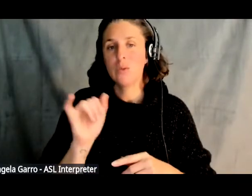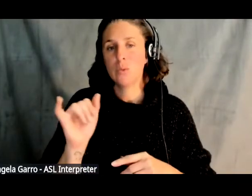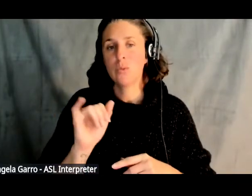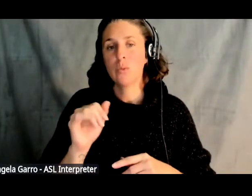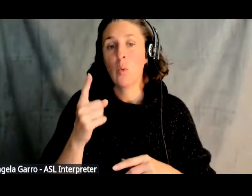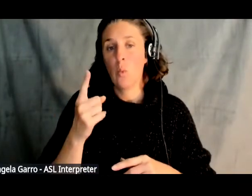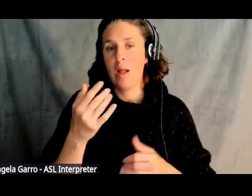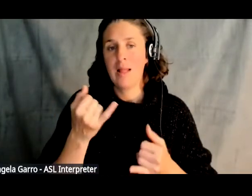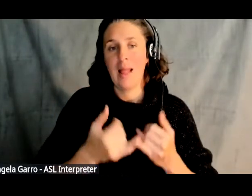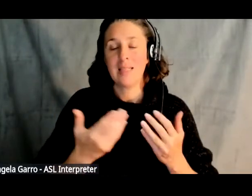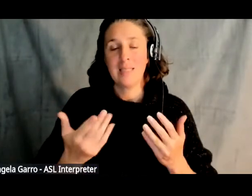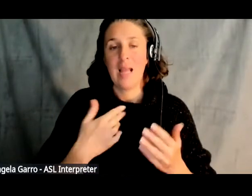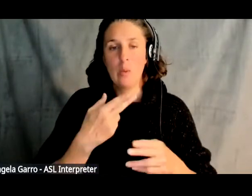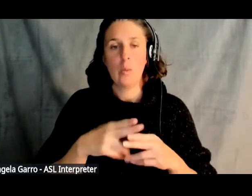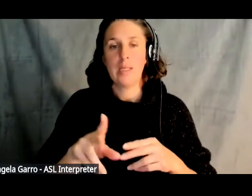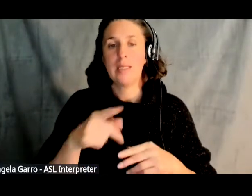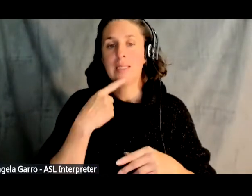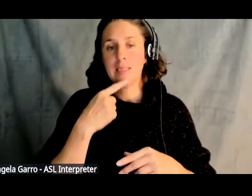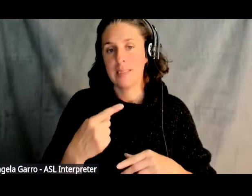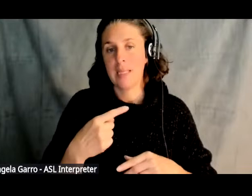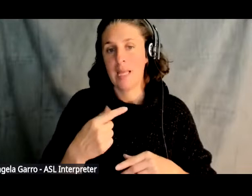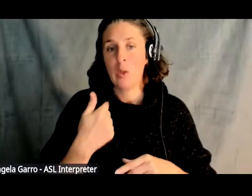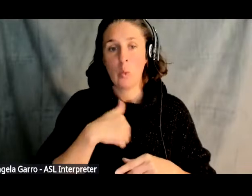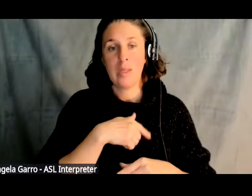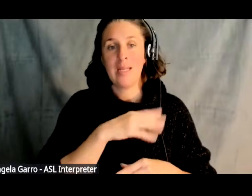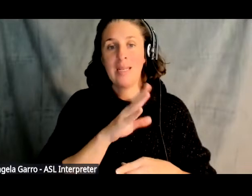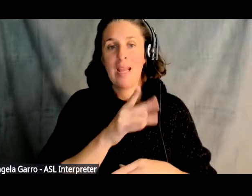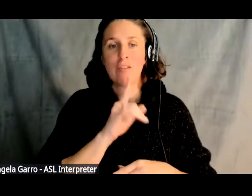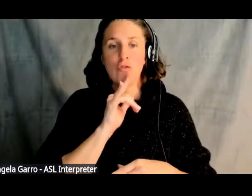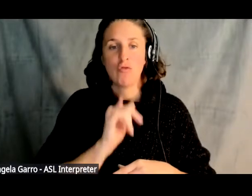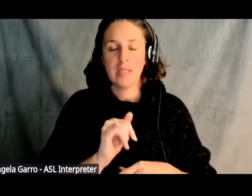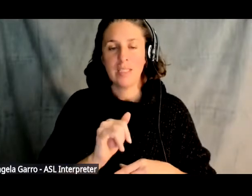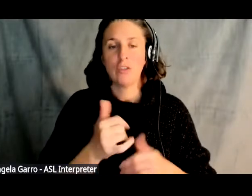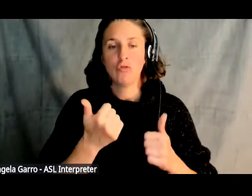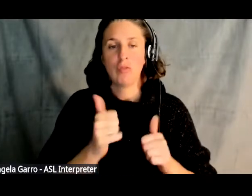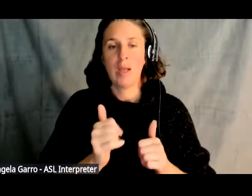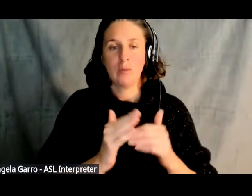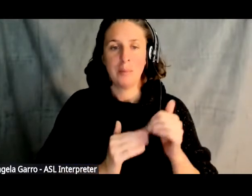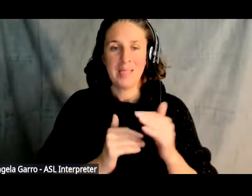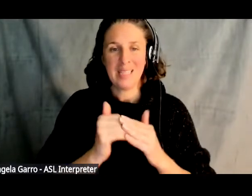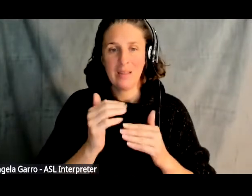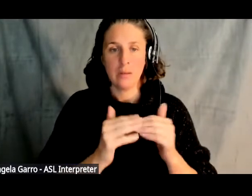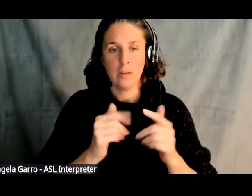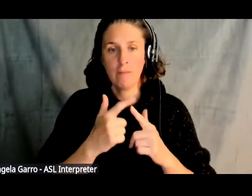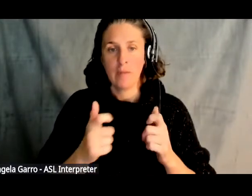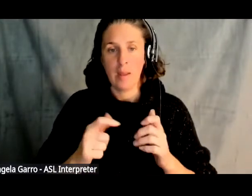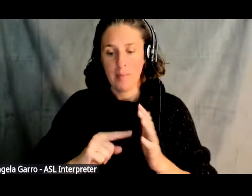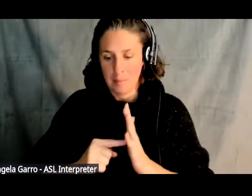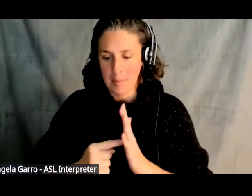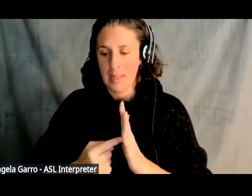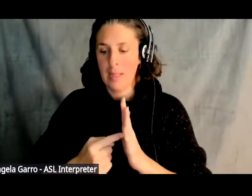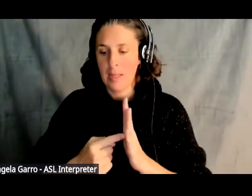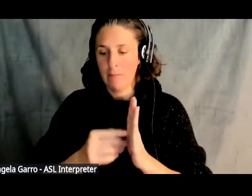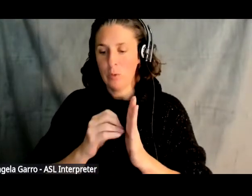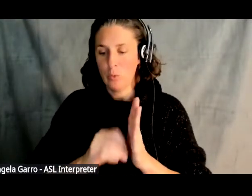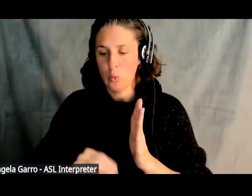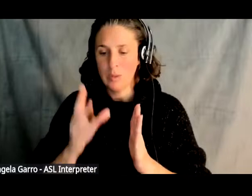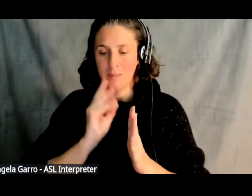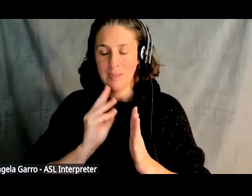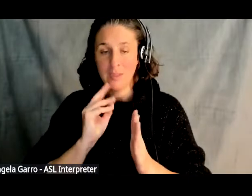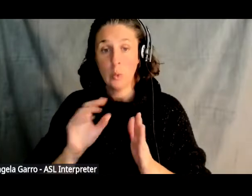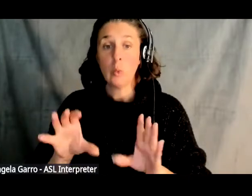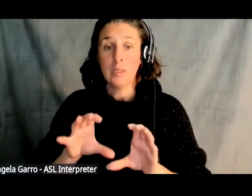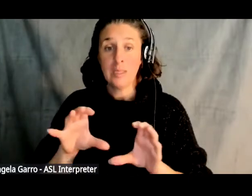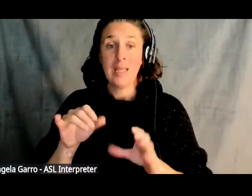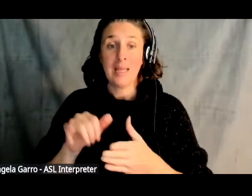lastly just quickly say is that we've never really tried to build from the beginning of a student's experience. We've done this